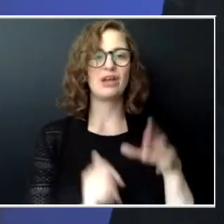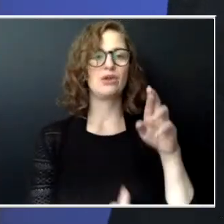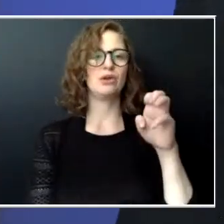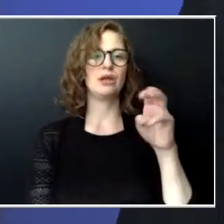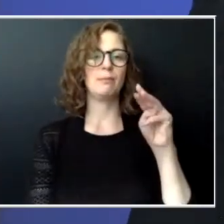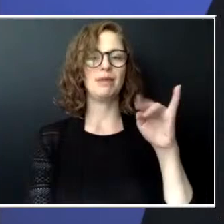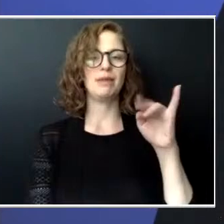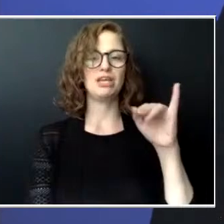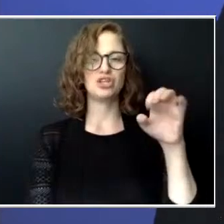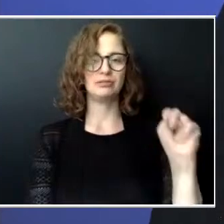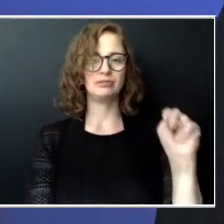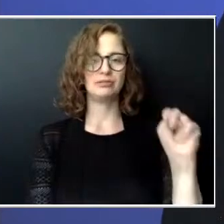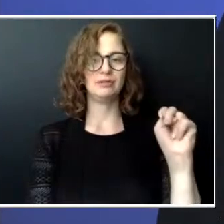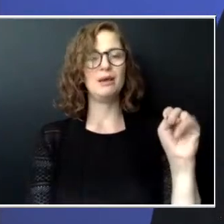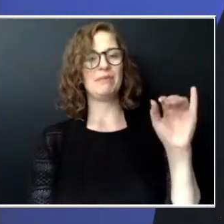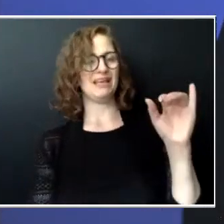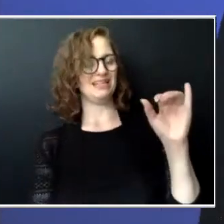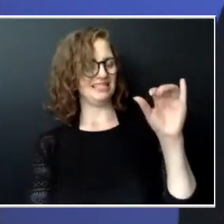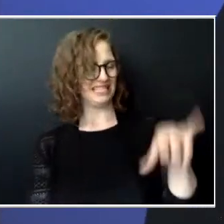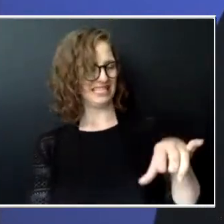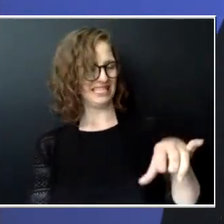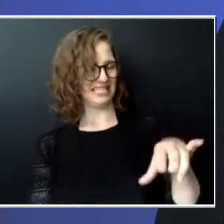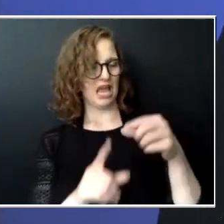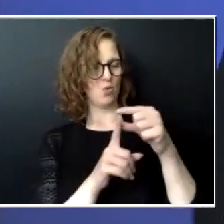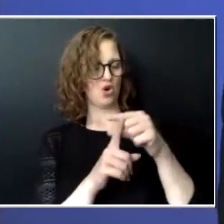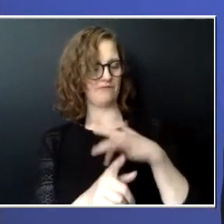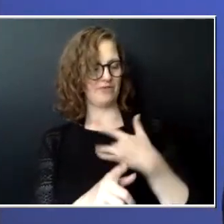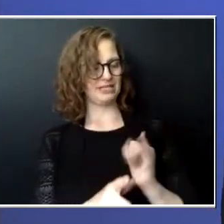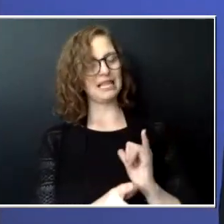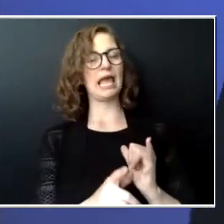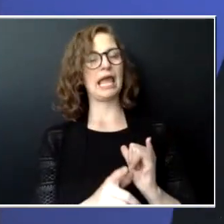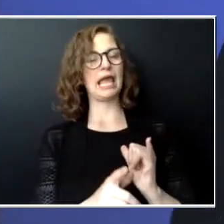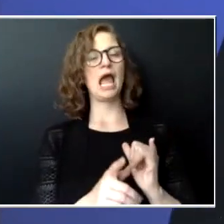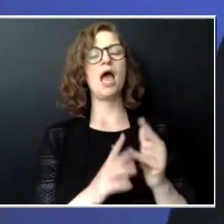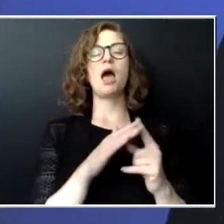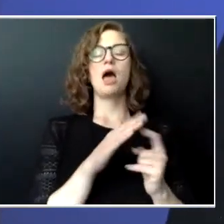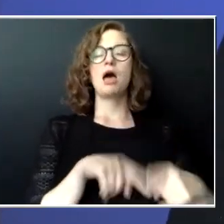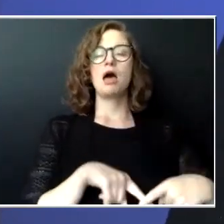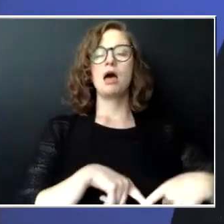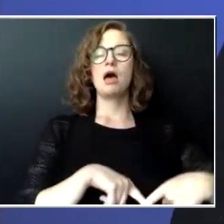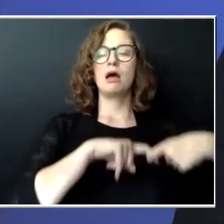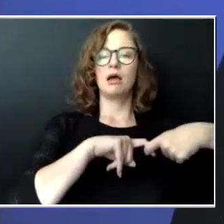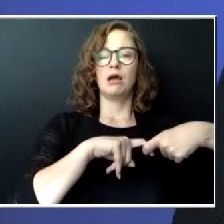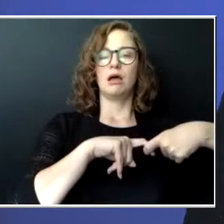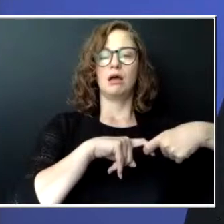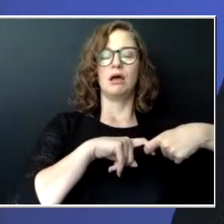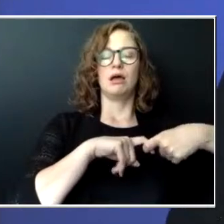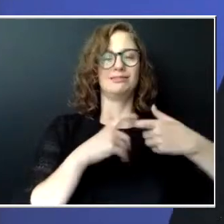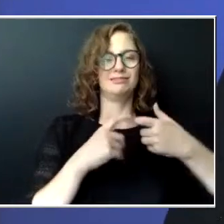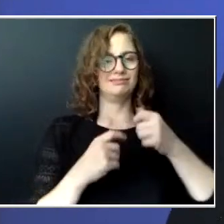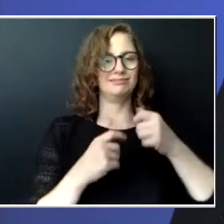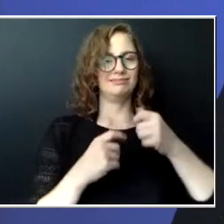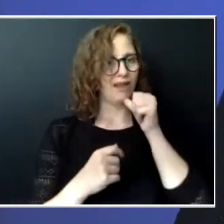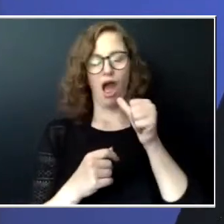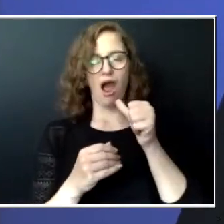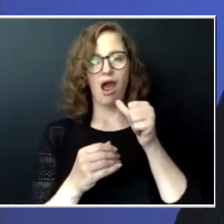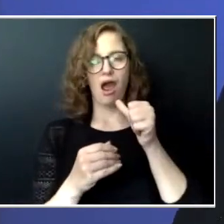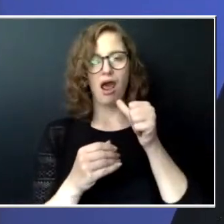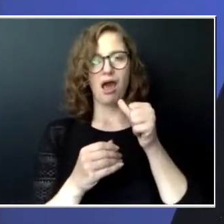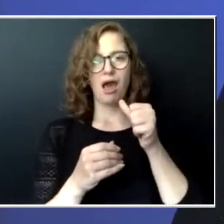Okay, might when's be it coming back? sitting Yeah. back there Yeah. somewhere. And whether truthfully or falsely, bad word,